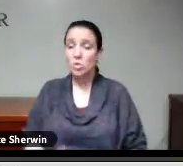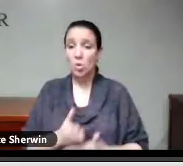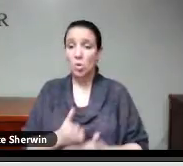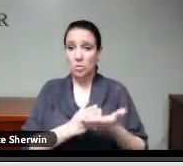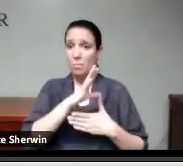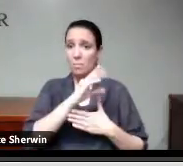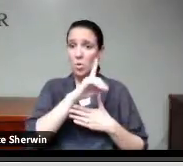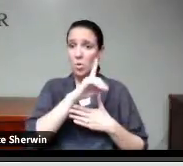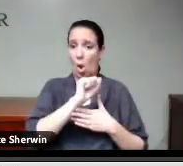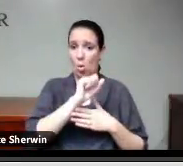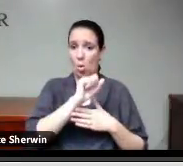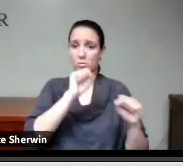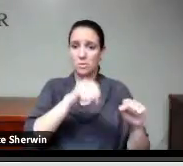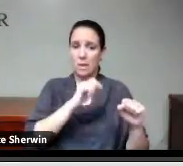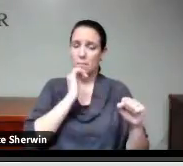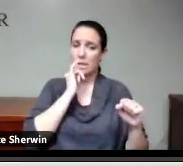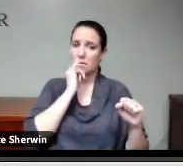It's